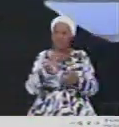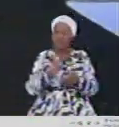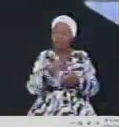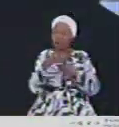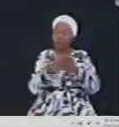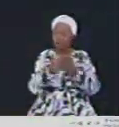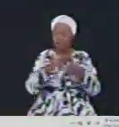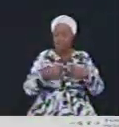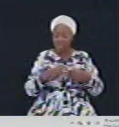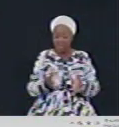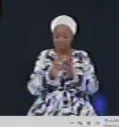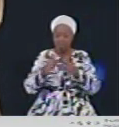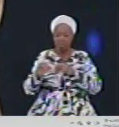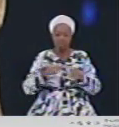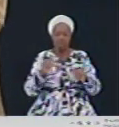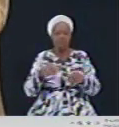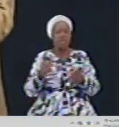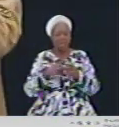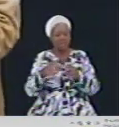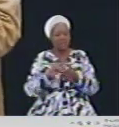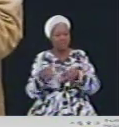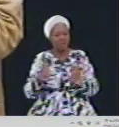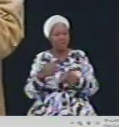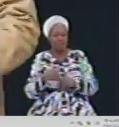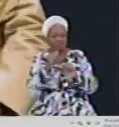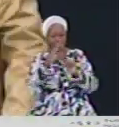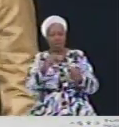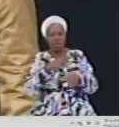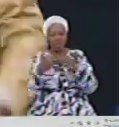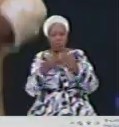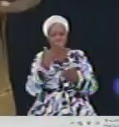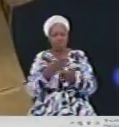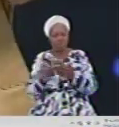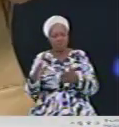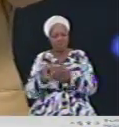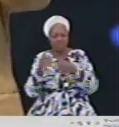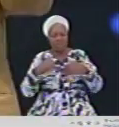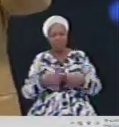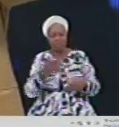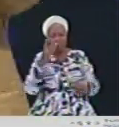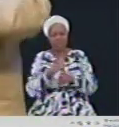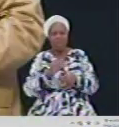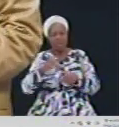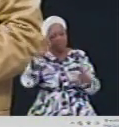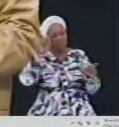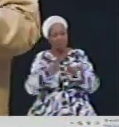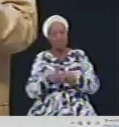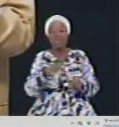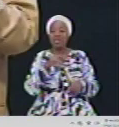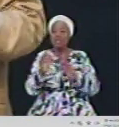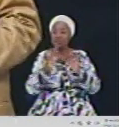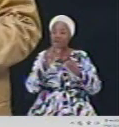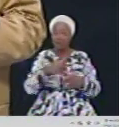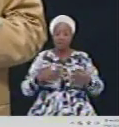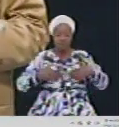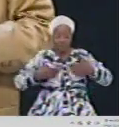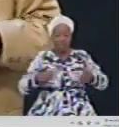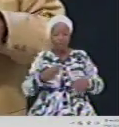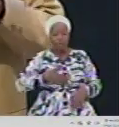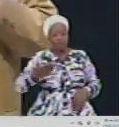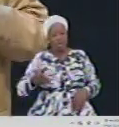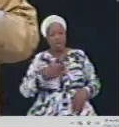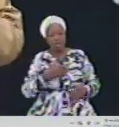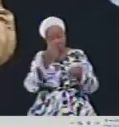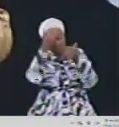of receiving the good things he has promised in the covenant. If ye be willing and obedient, ye